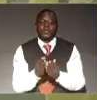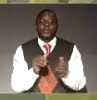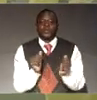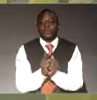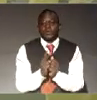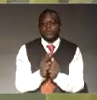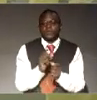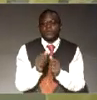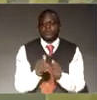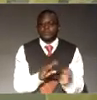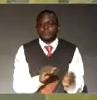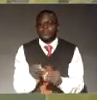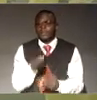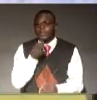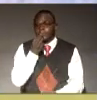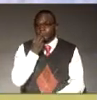following the Passover meal.